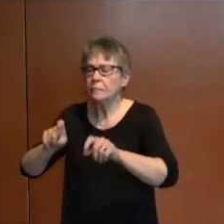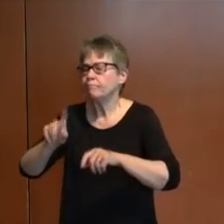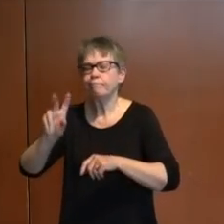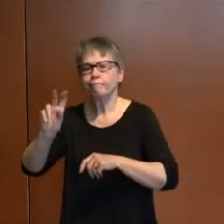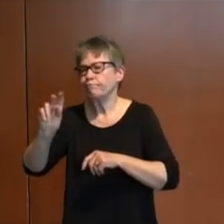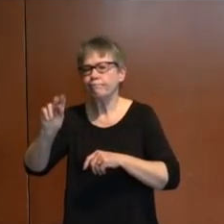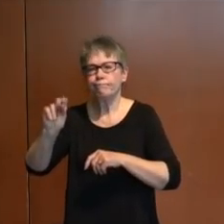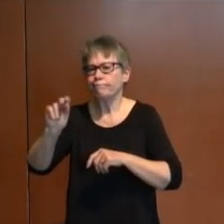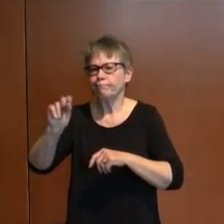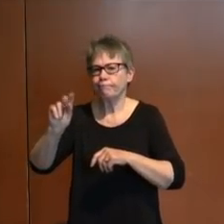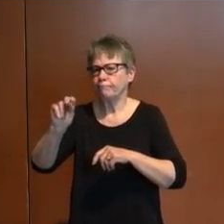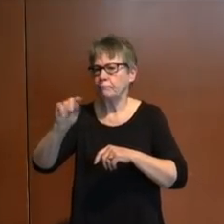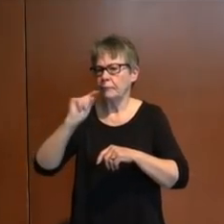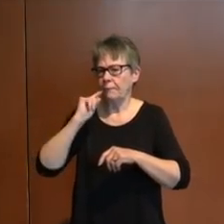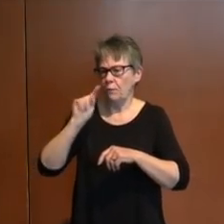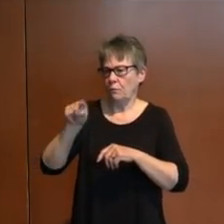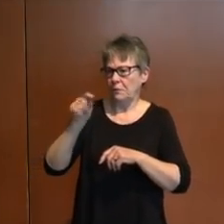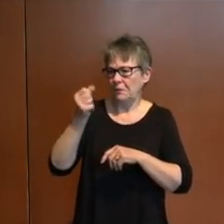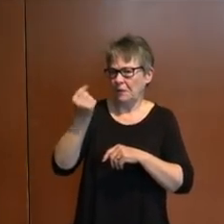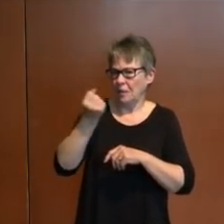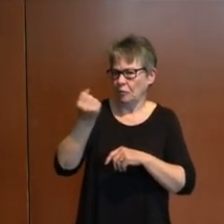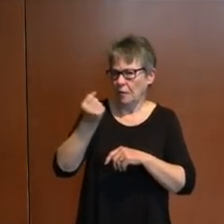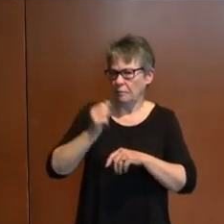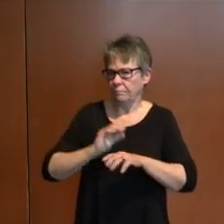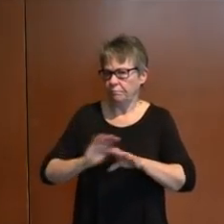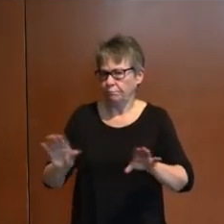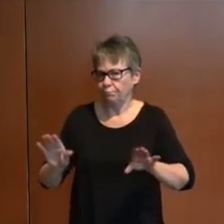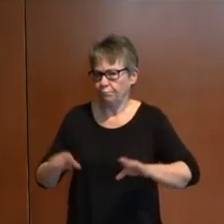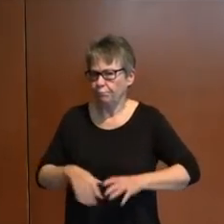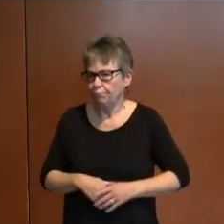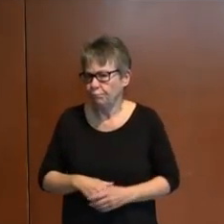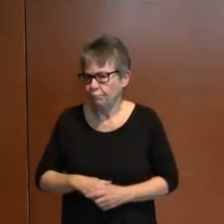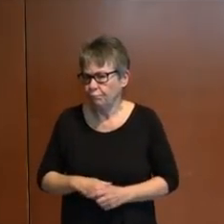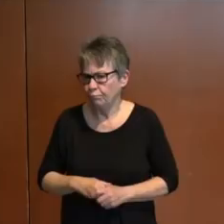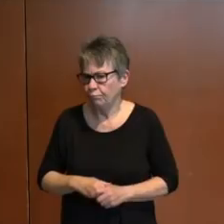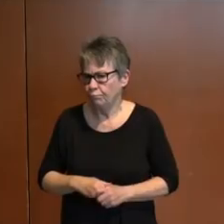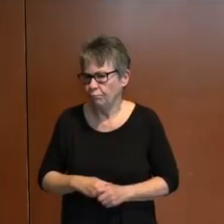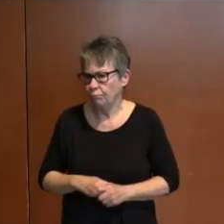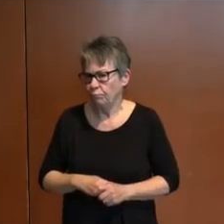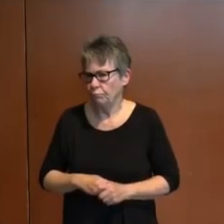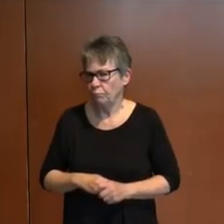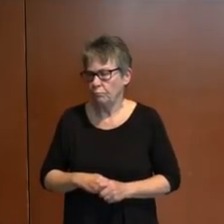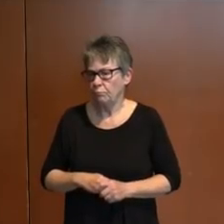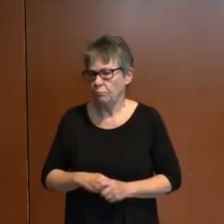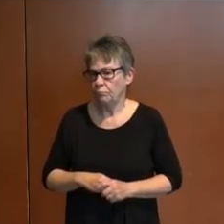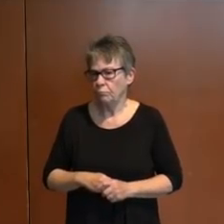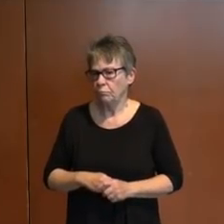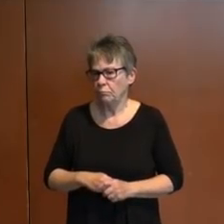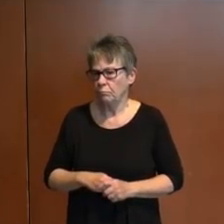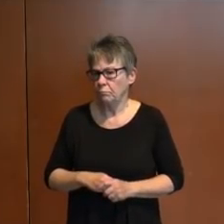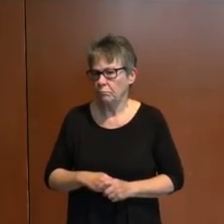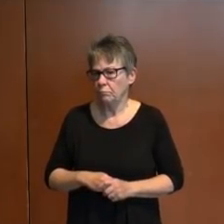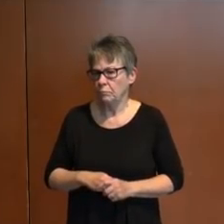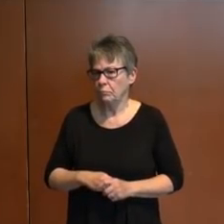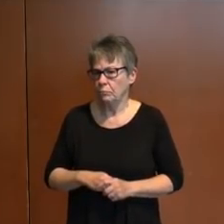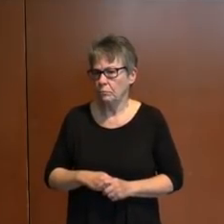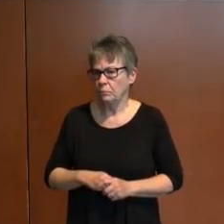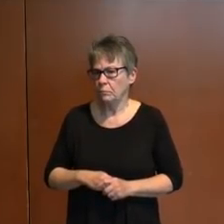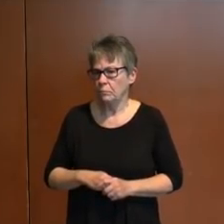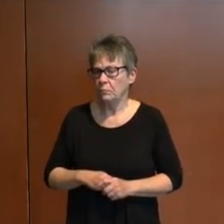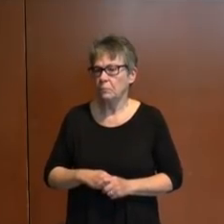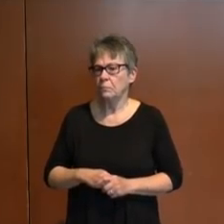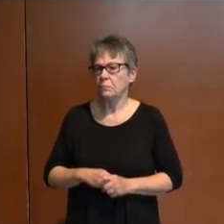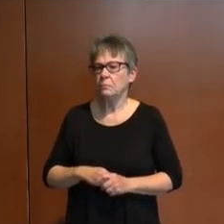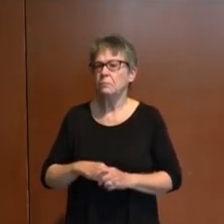to a new schedule. This new schedule will be posted to our one-stop reference site at